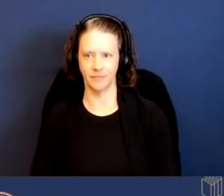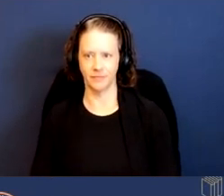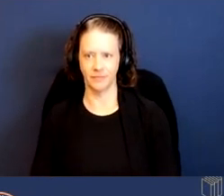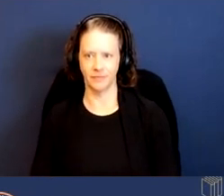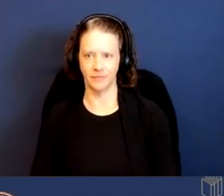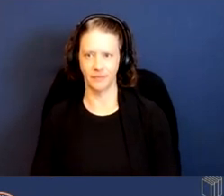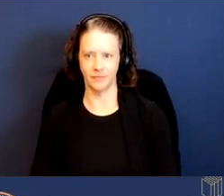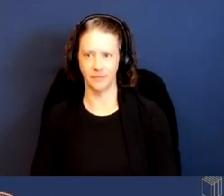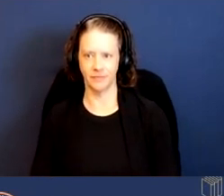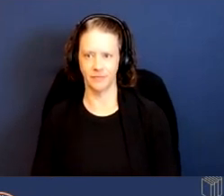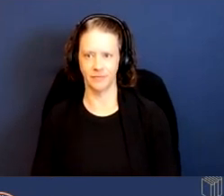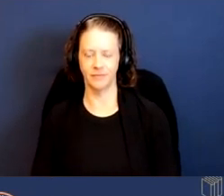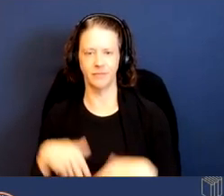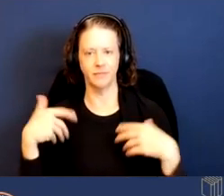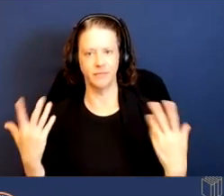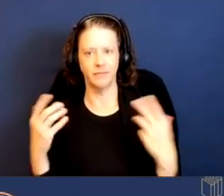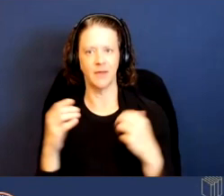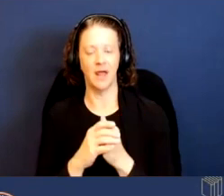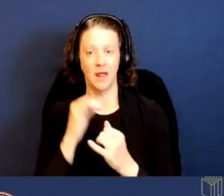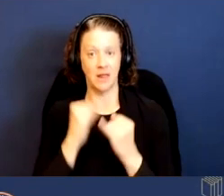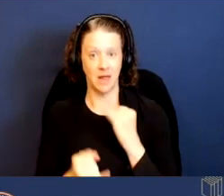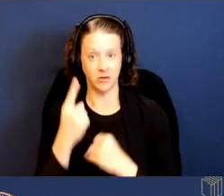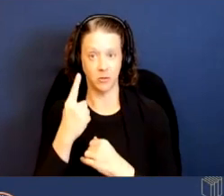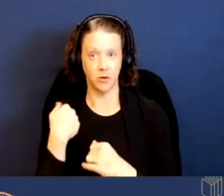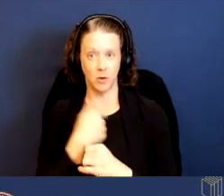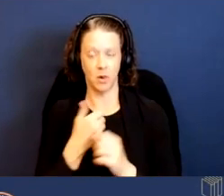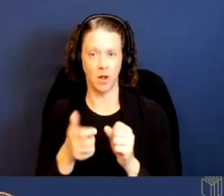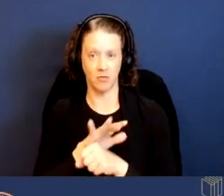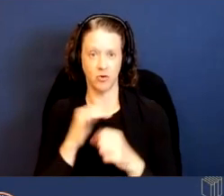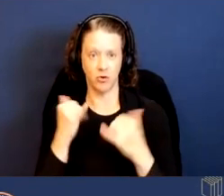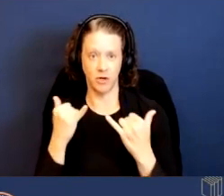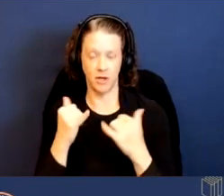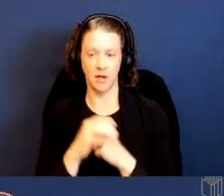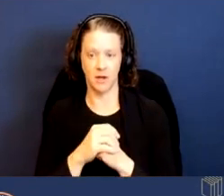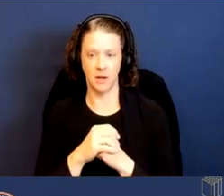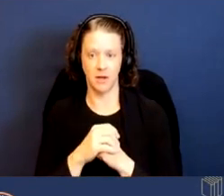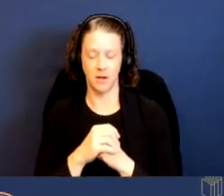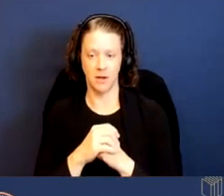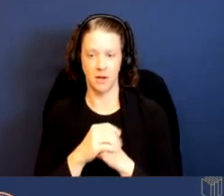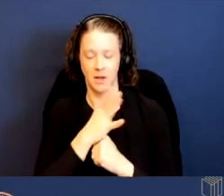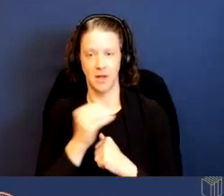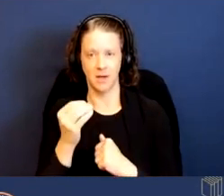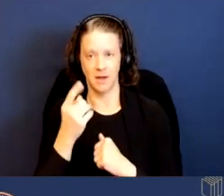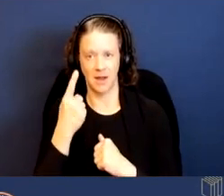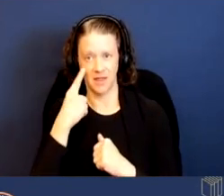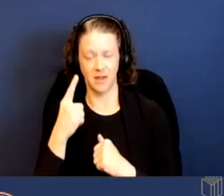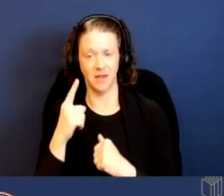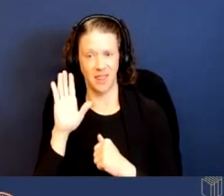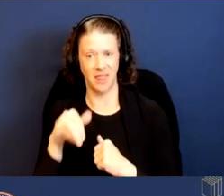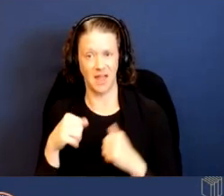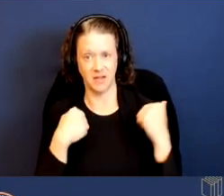So the last one, and that we'll cover today, and I think really